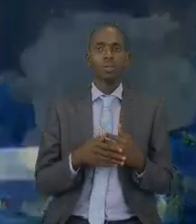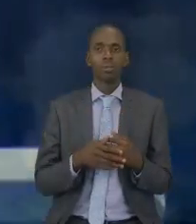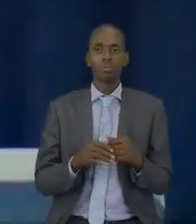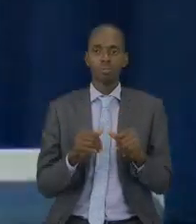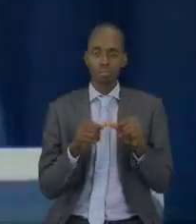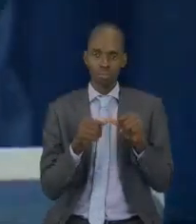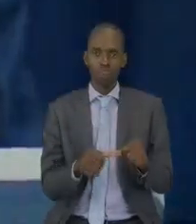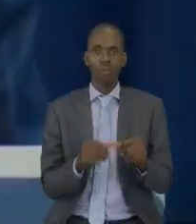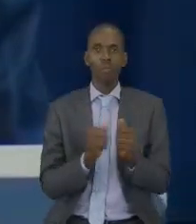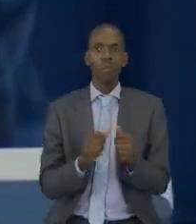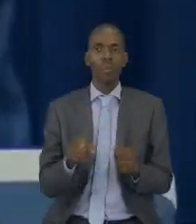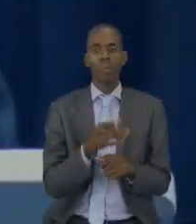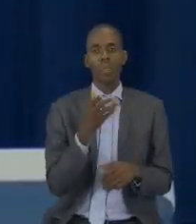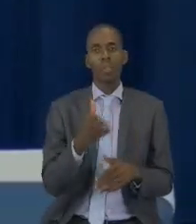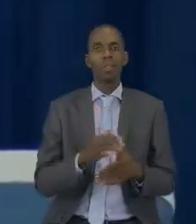Remain there.